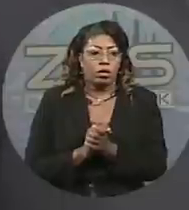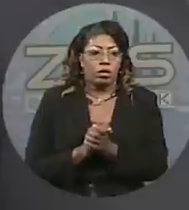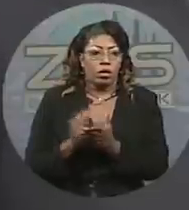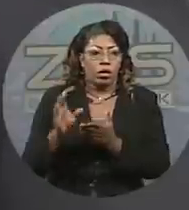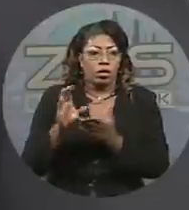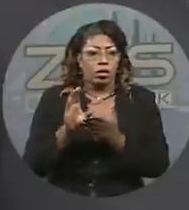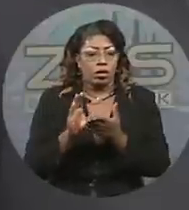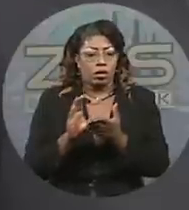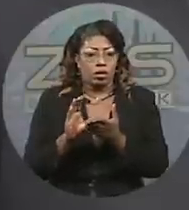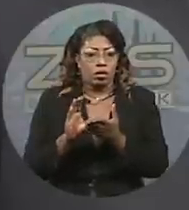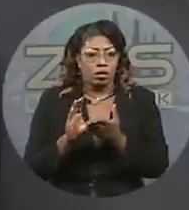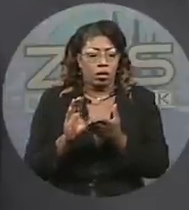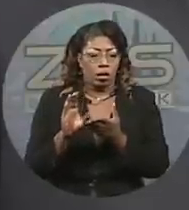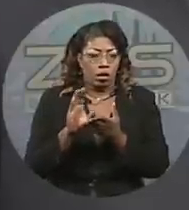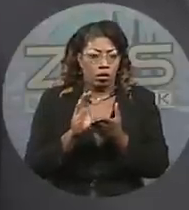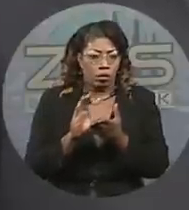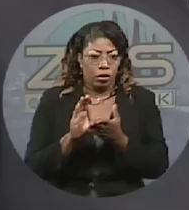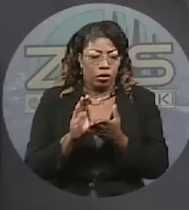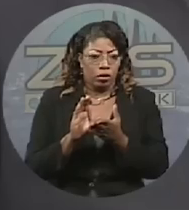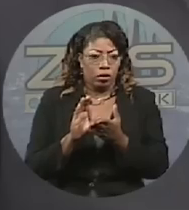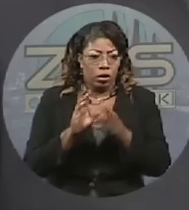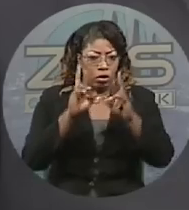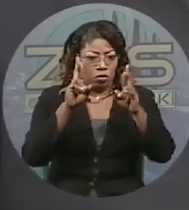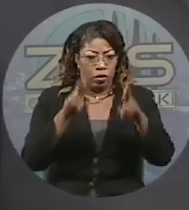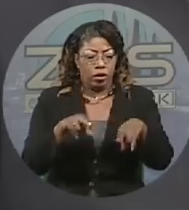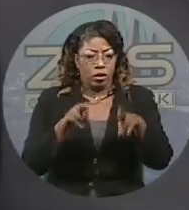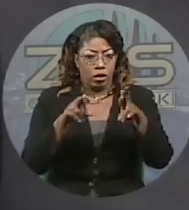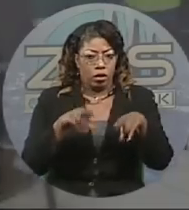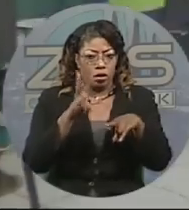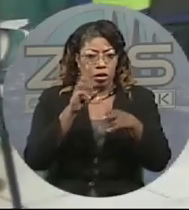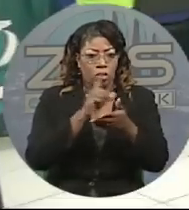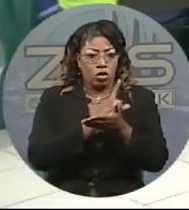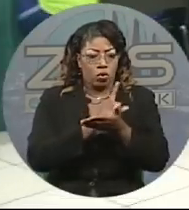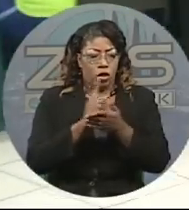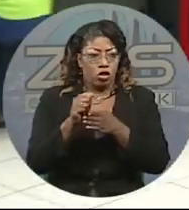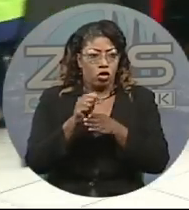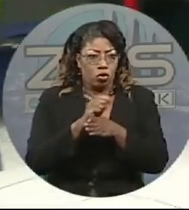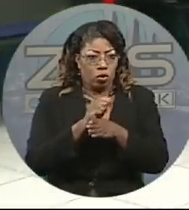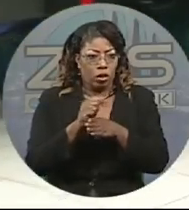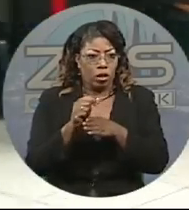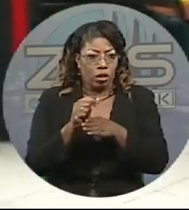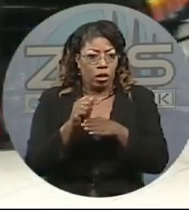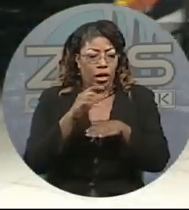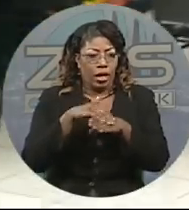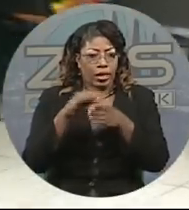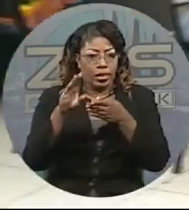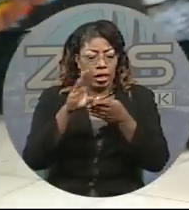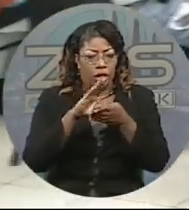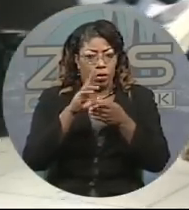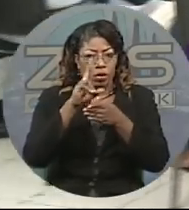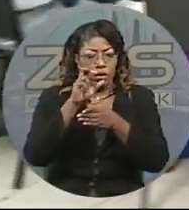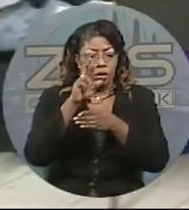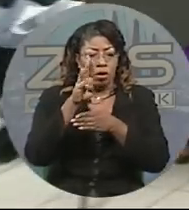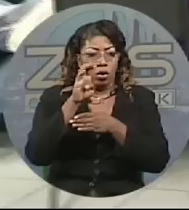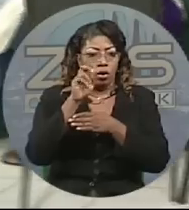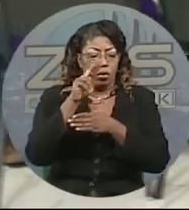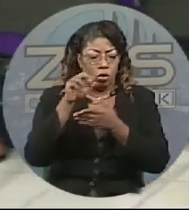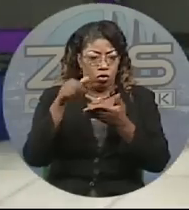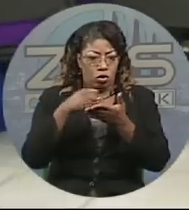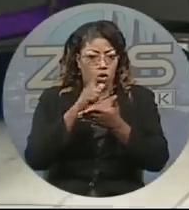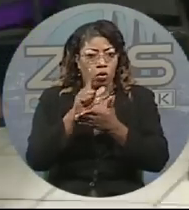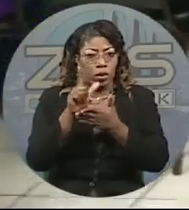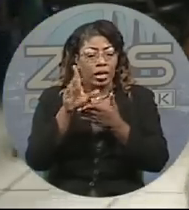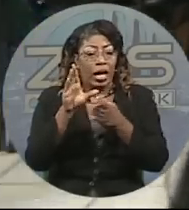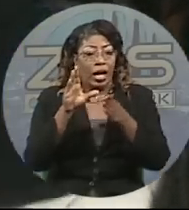Centerville residents are making the most of a 6 to 8 week computer training course held at the Centerville Urban Renewal Center. Officer in charge of the center,